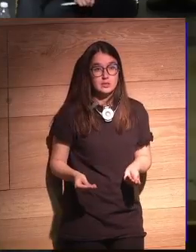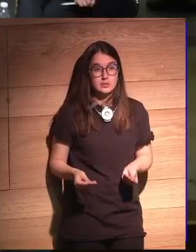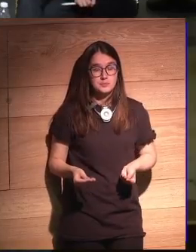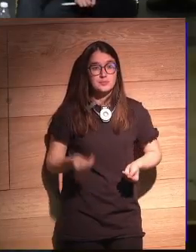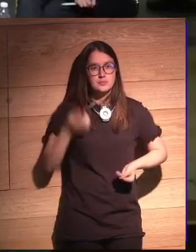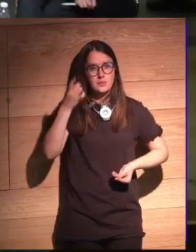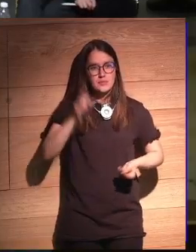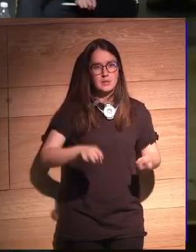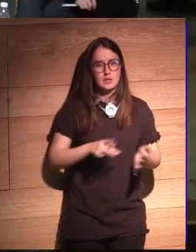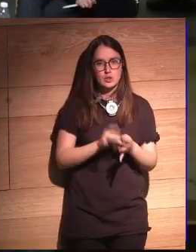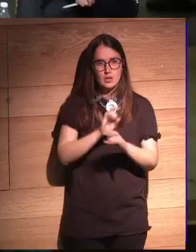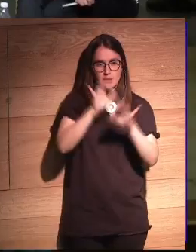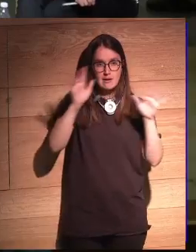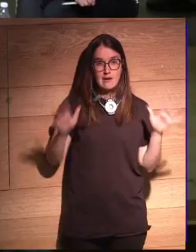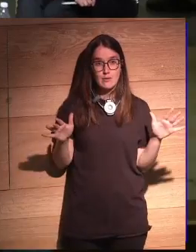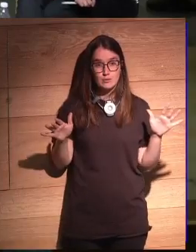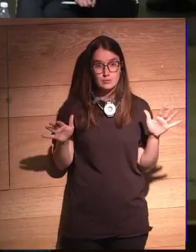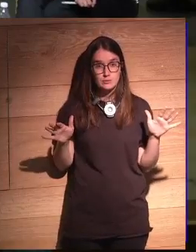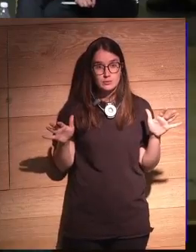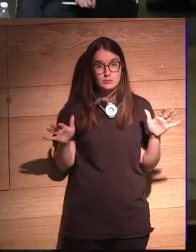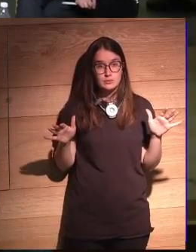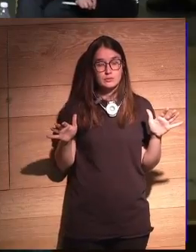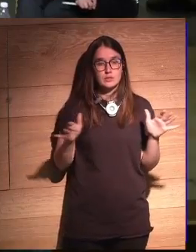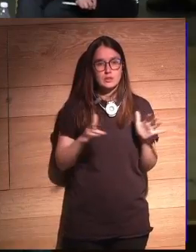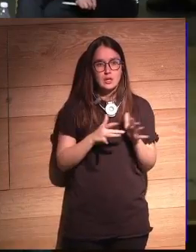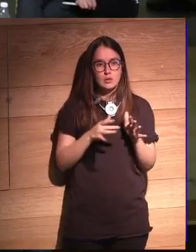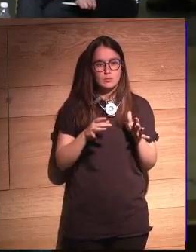clear that there is a radical disconnect